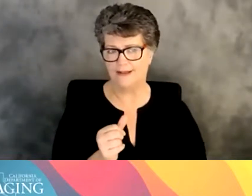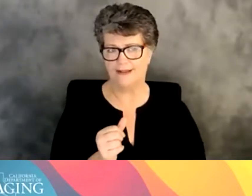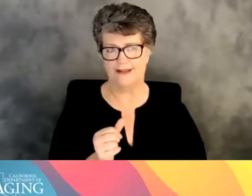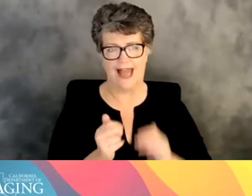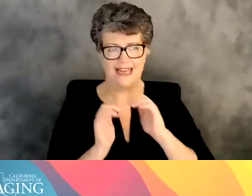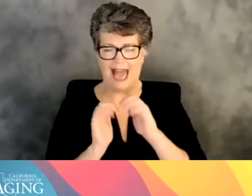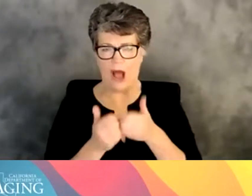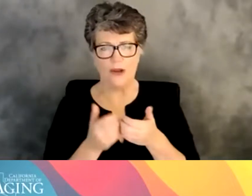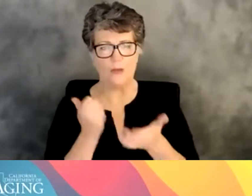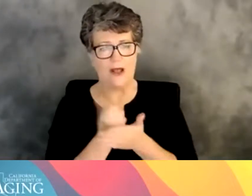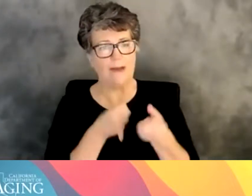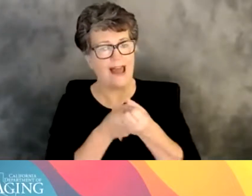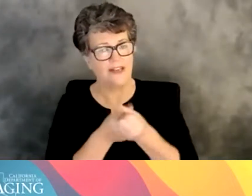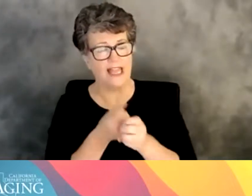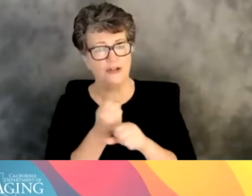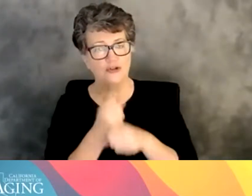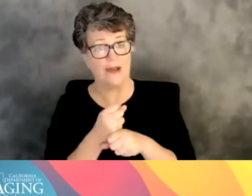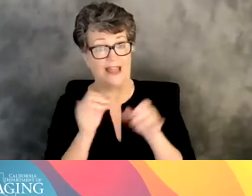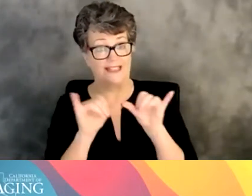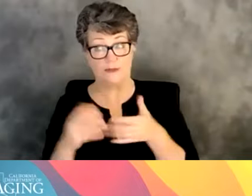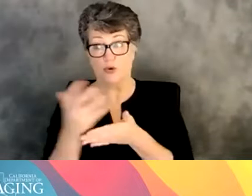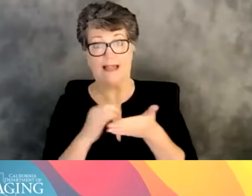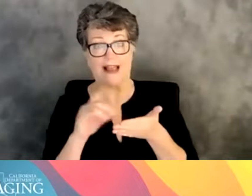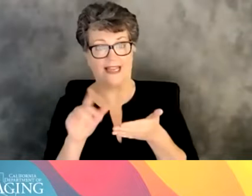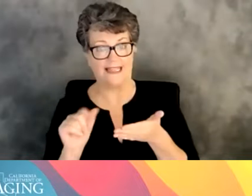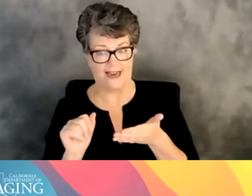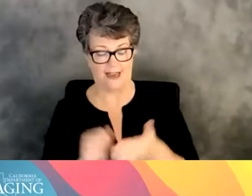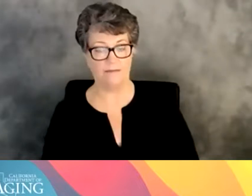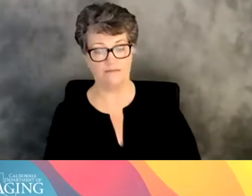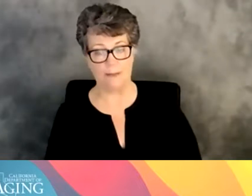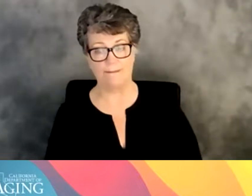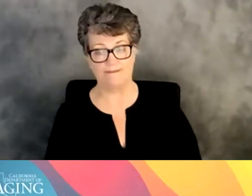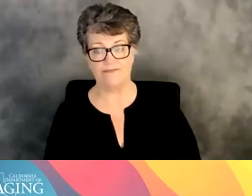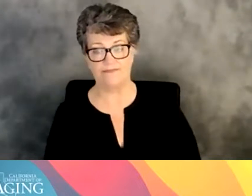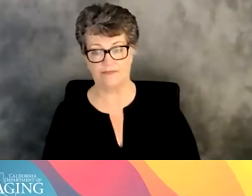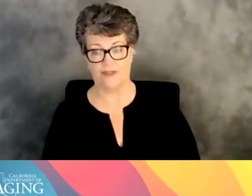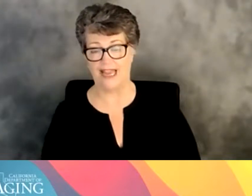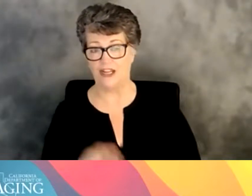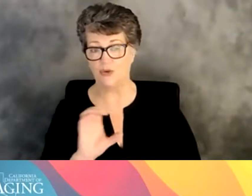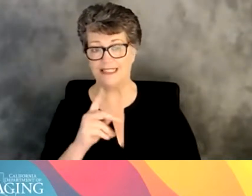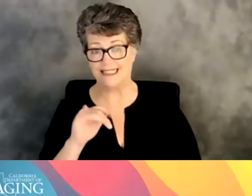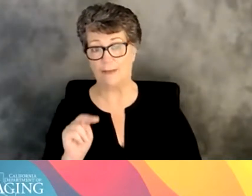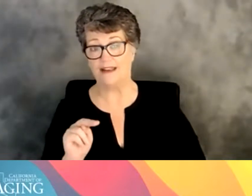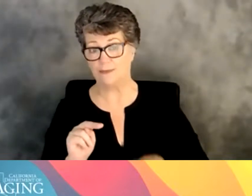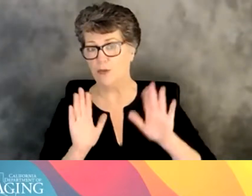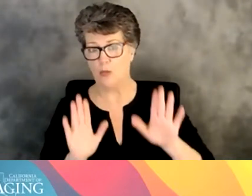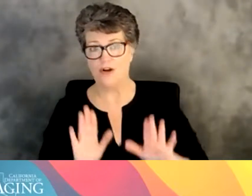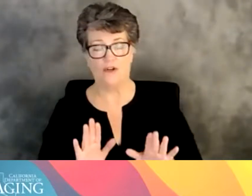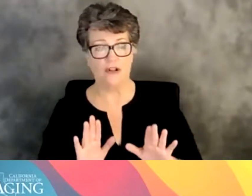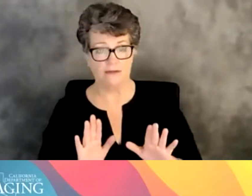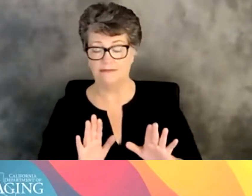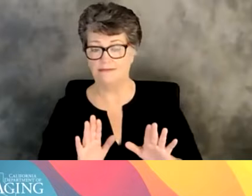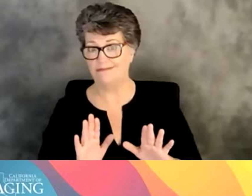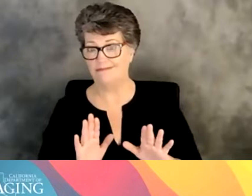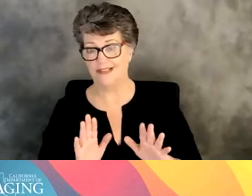help advocate to create the systems to collect that data? Kieran and CPEN have been wonderful leaders on this in our states. At